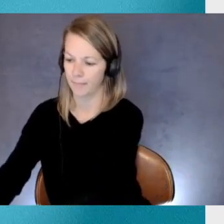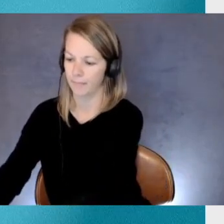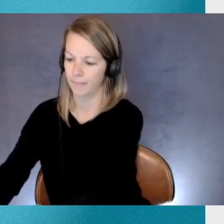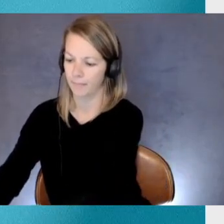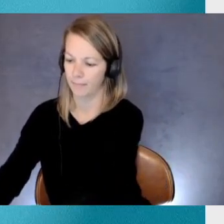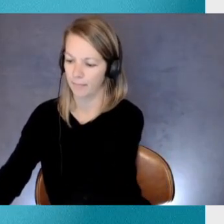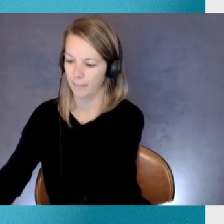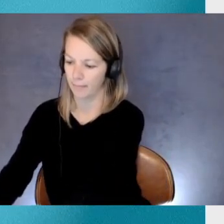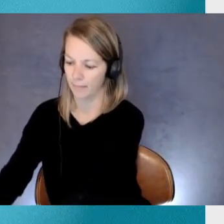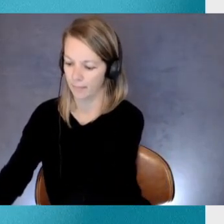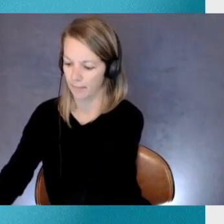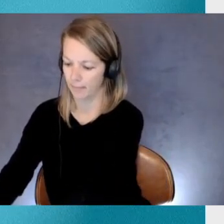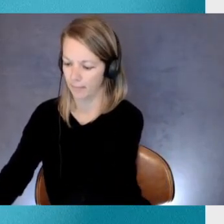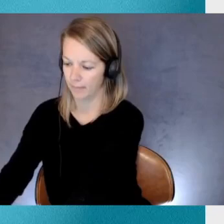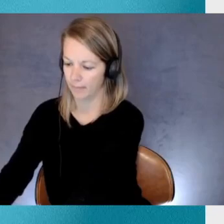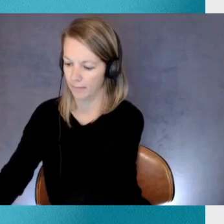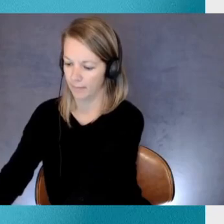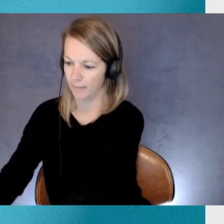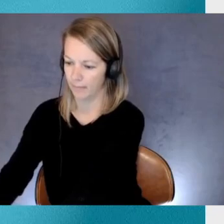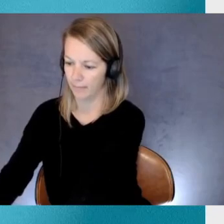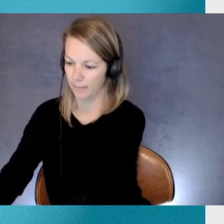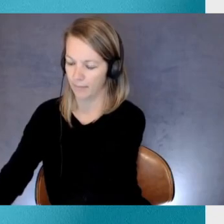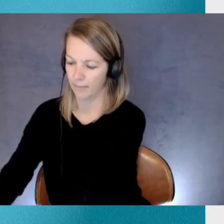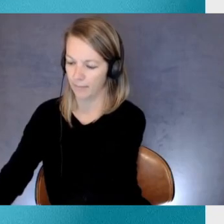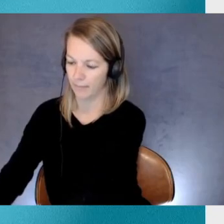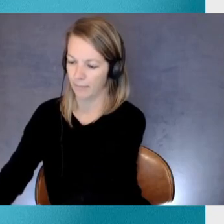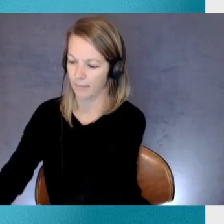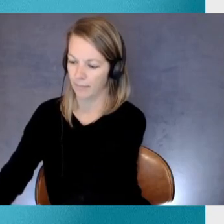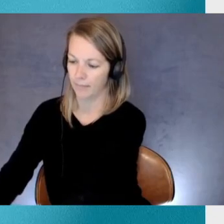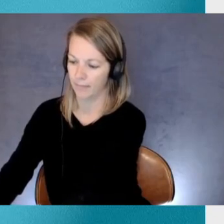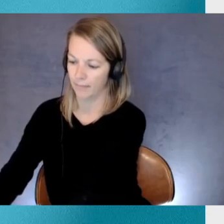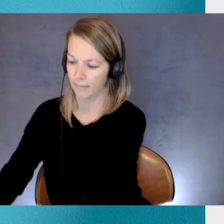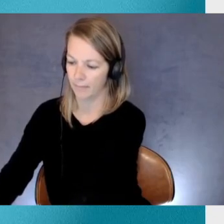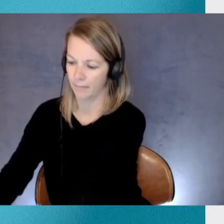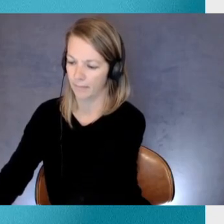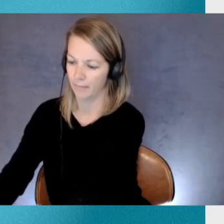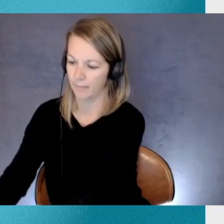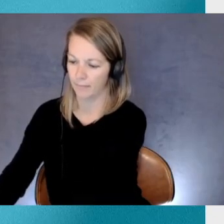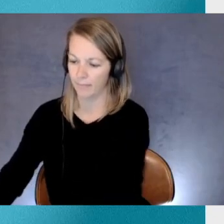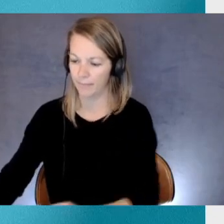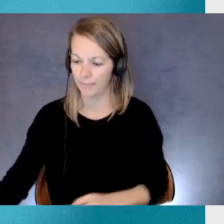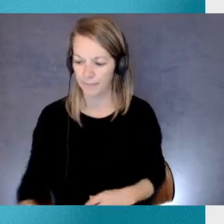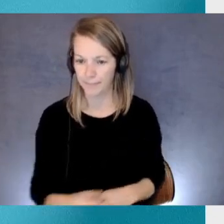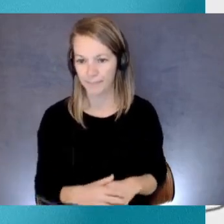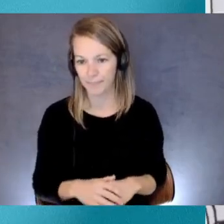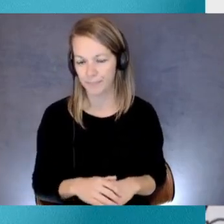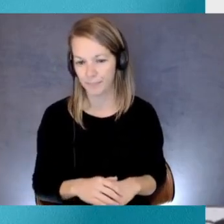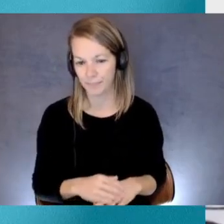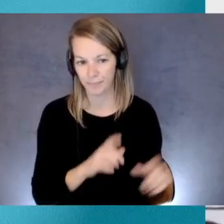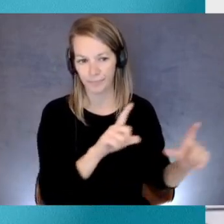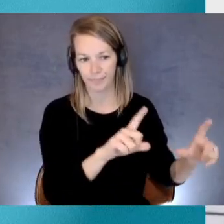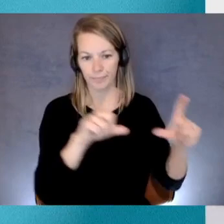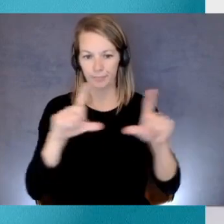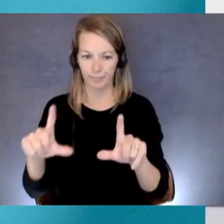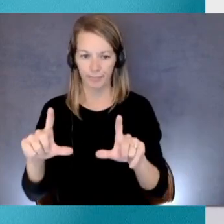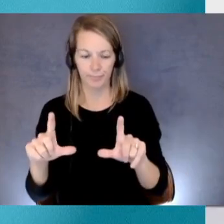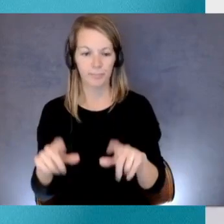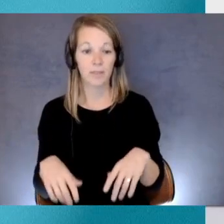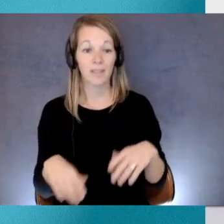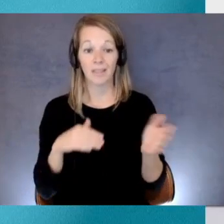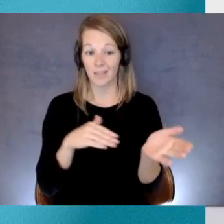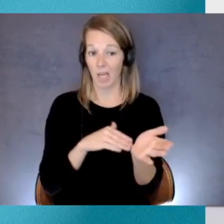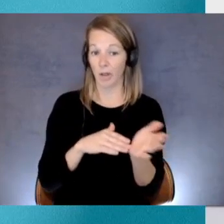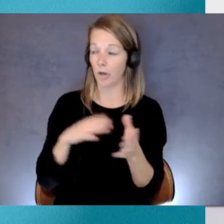Good, good. Okay, so that kind of covers, I think, some of the things there. Let's move on to the next panel. So the doctor